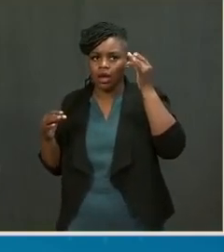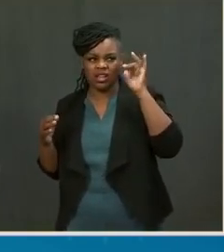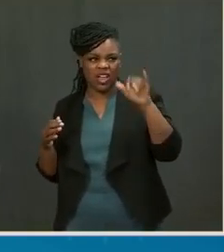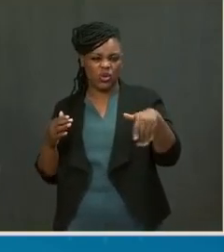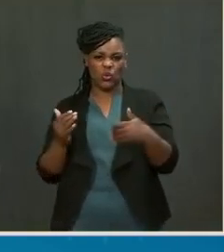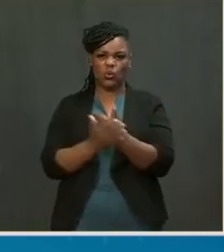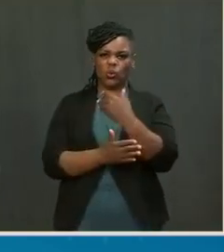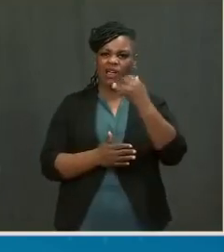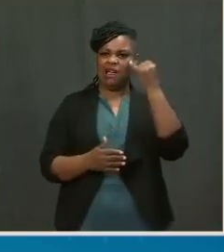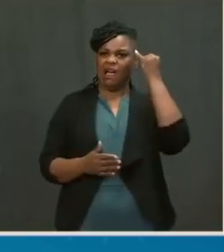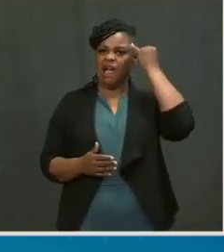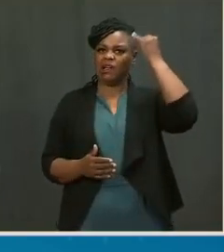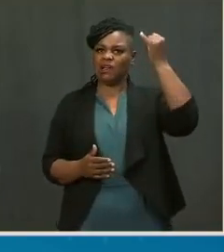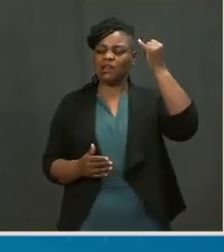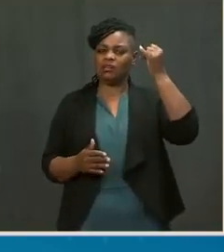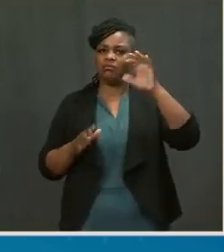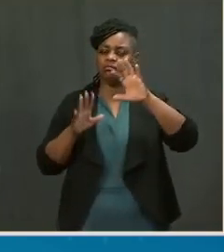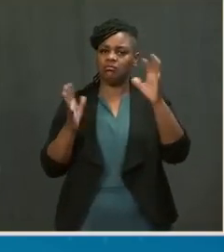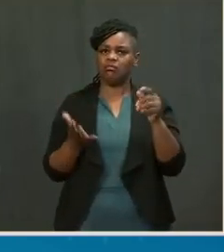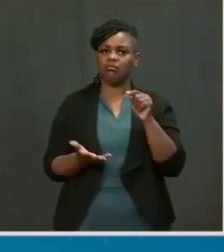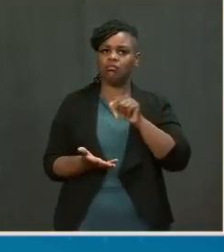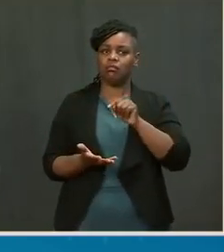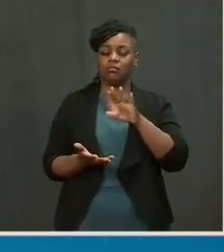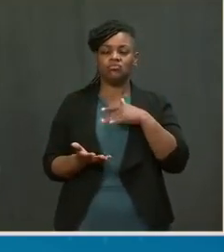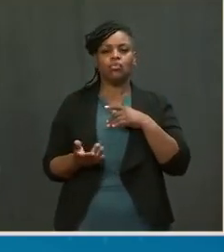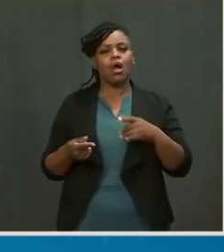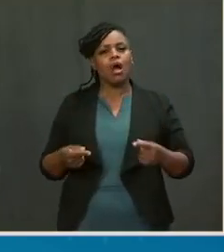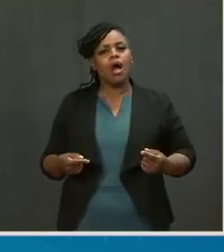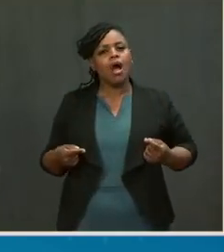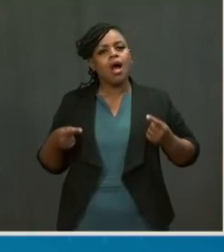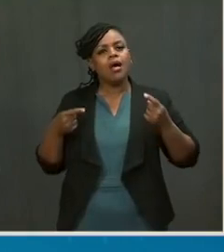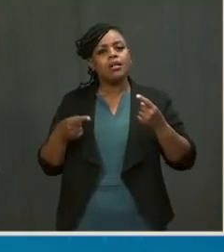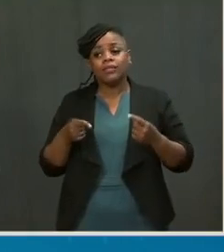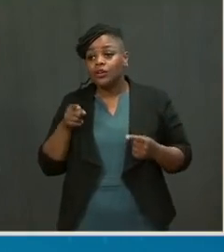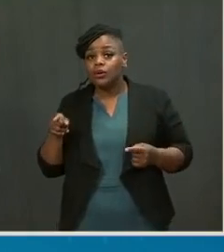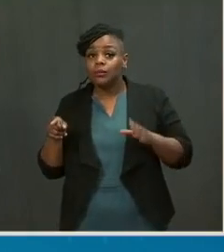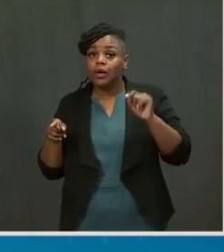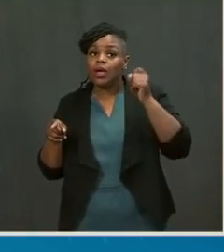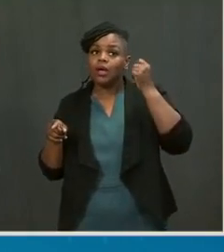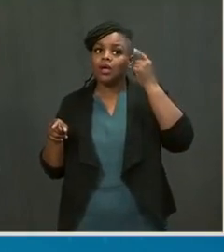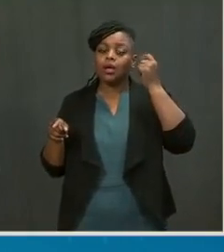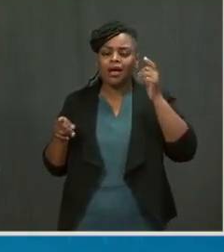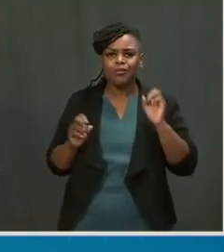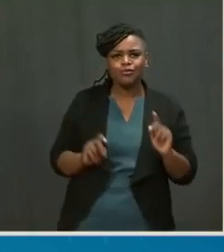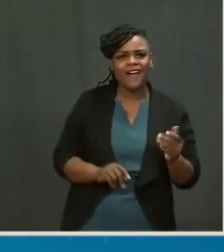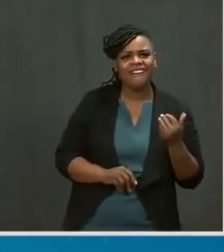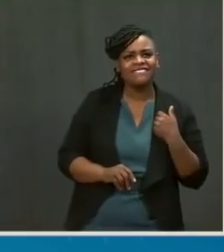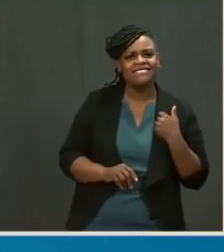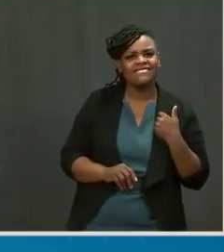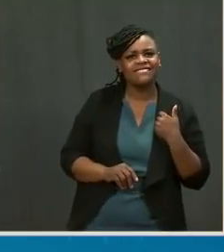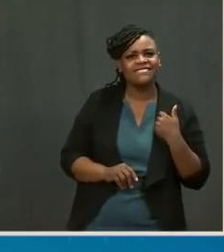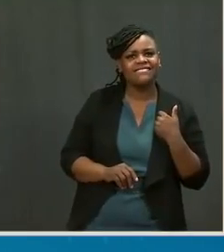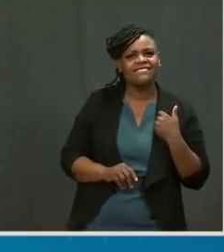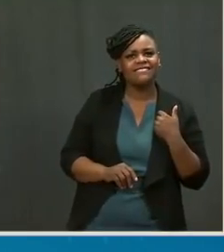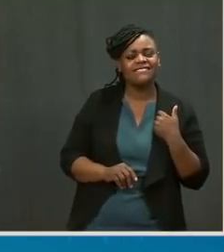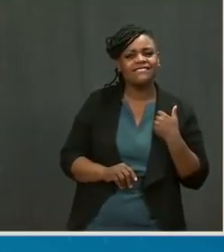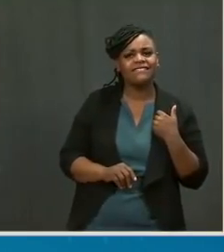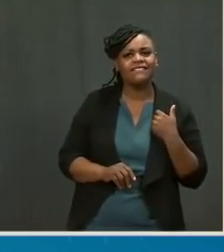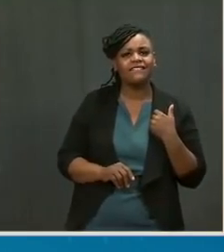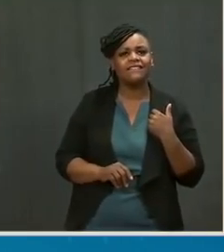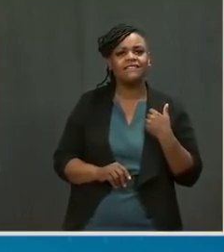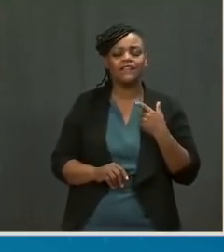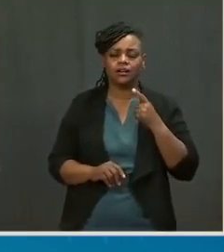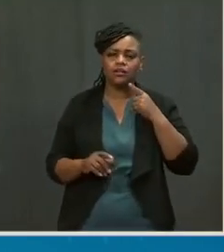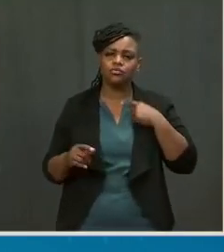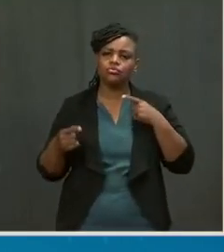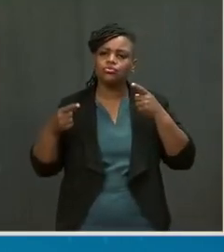The struggles were there, but the opportunities were there as well. The struggles along the way only fueled